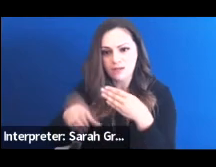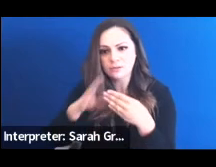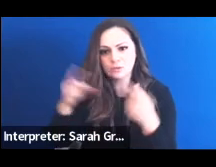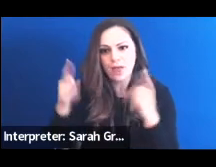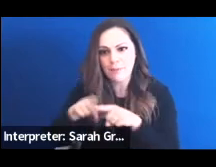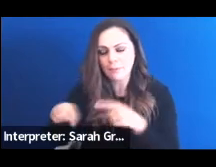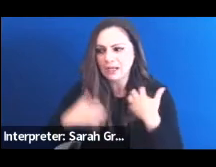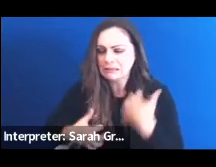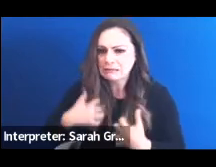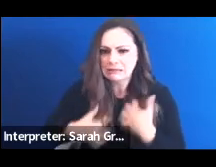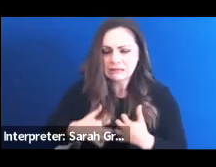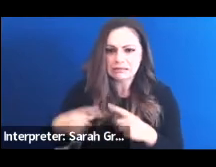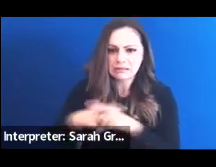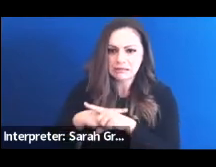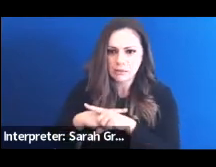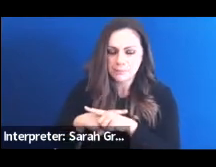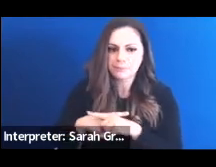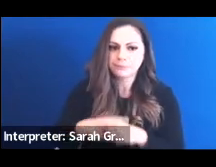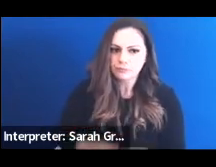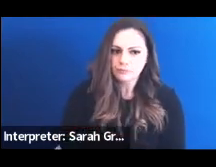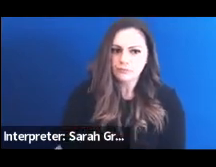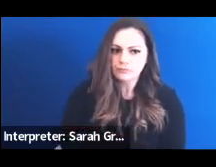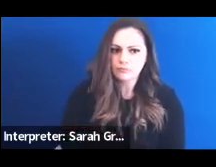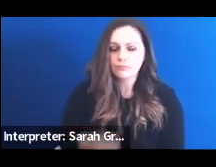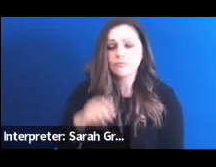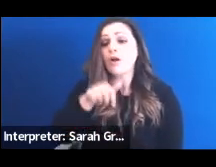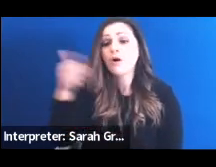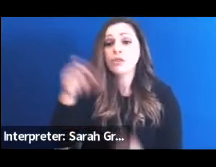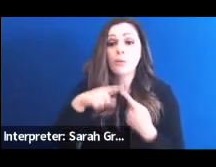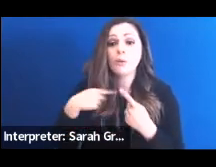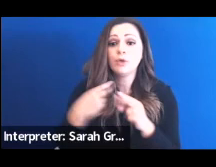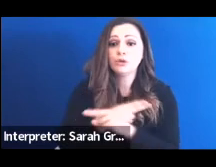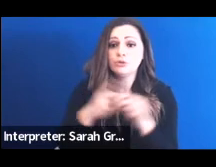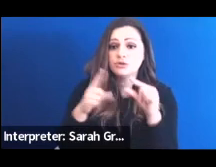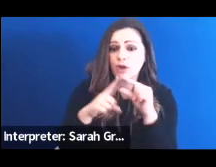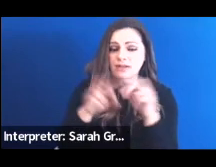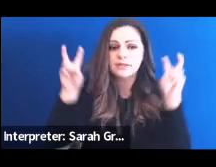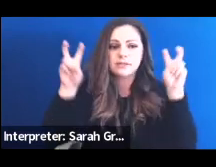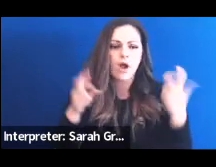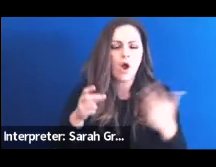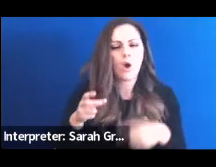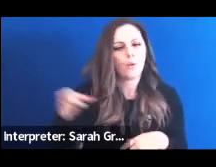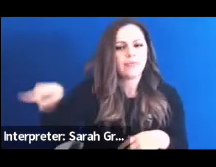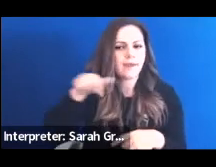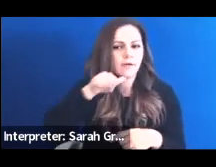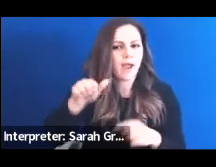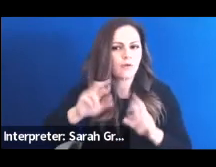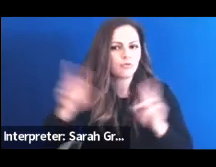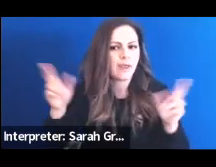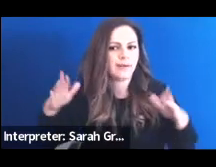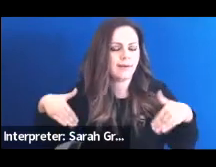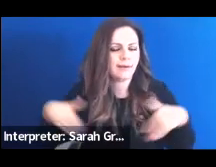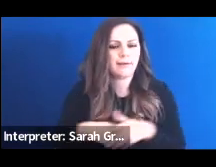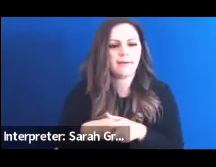Another one too is when we use phrases like, oh, they're not ready, they don't want it bad enough, they haven't heard enough, they haven't, they're in denial, they're too